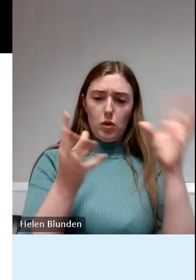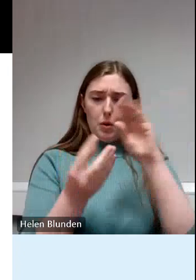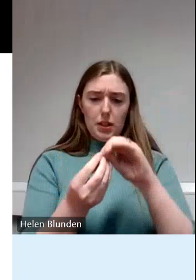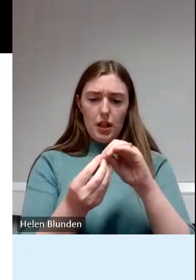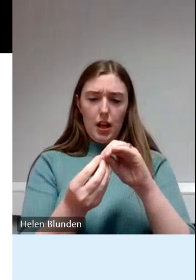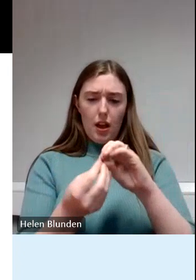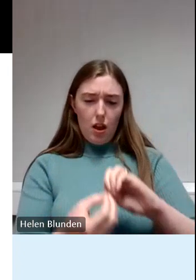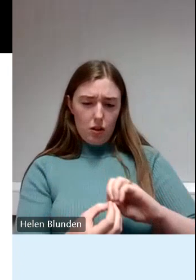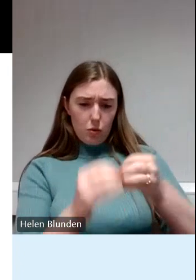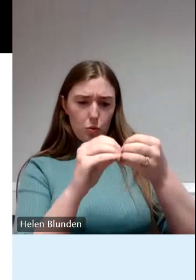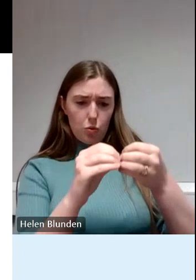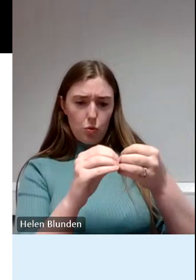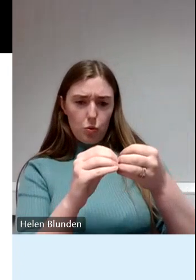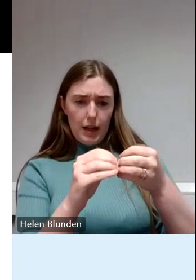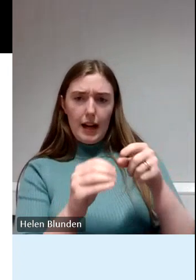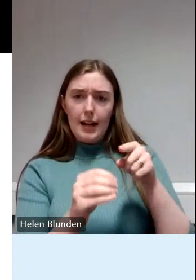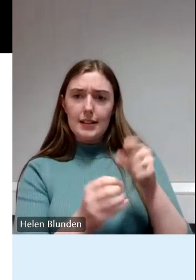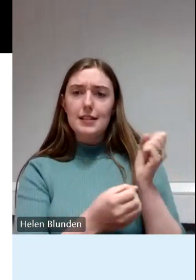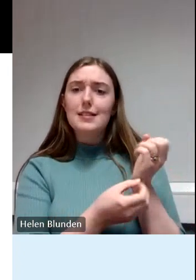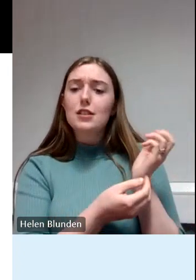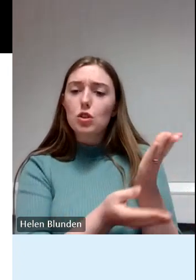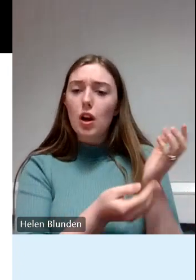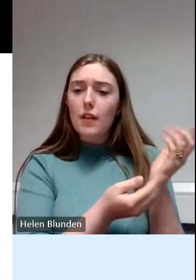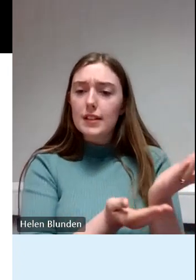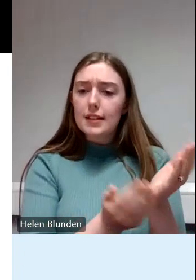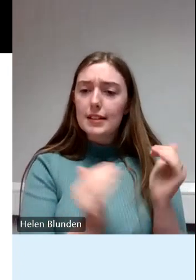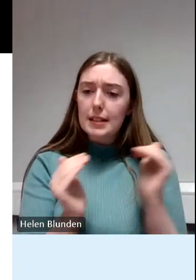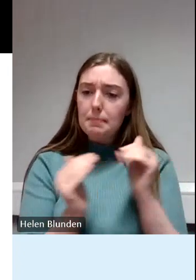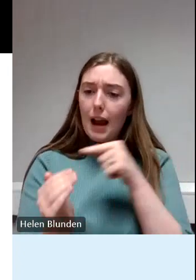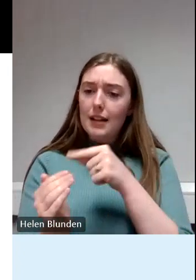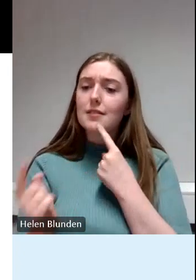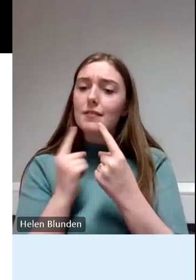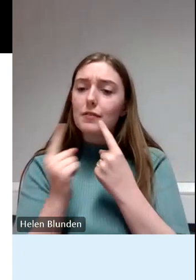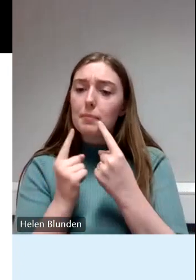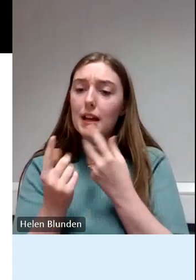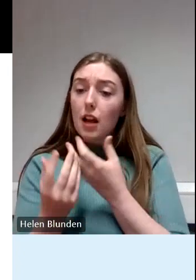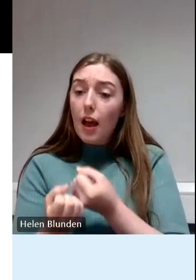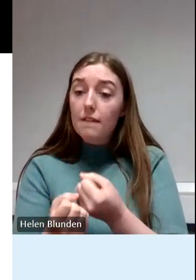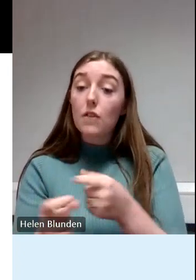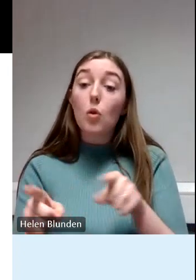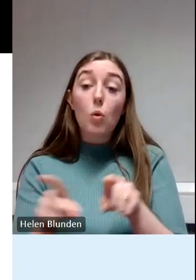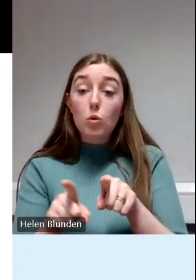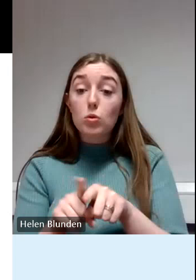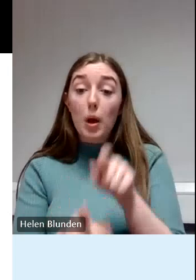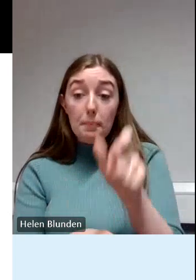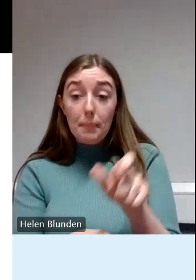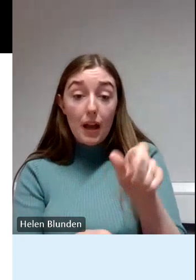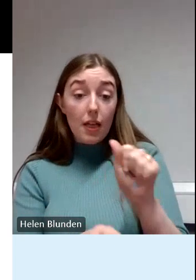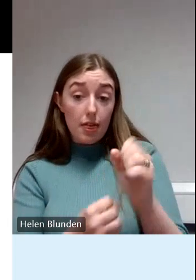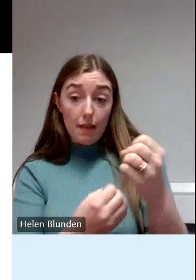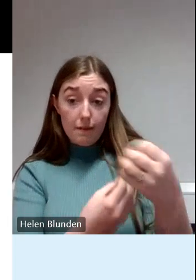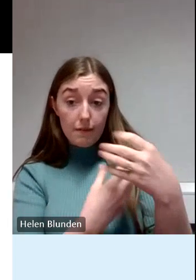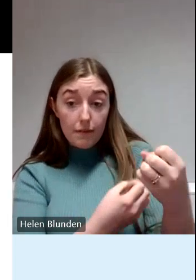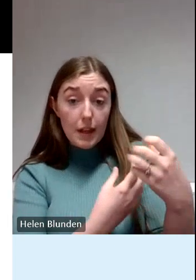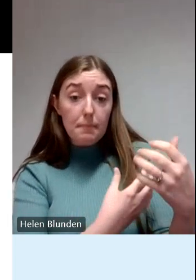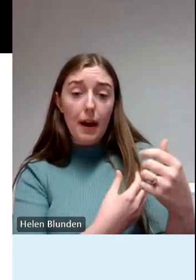design services around the information, of course, taking into account patient feedback and patient stories and quality